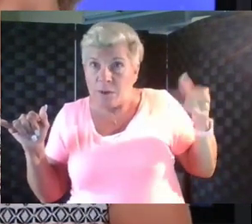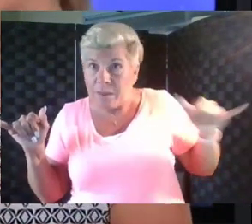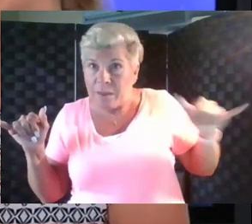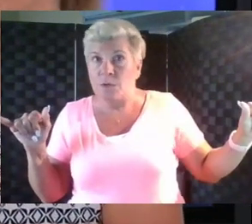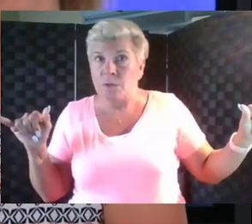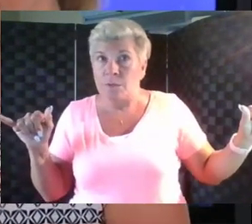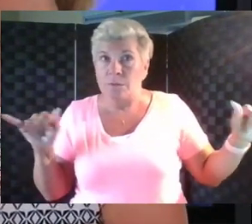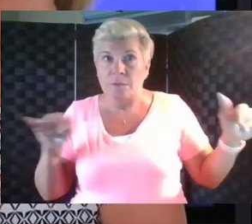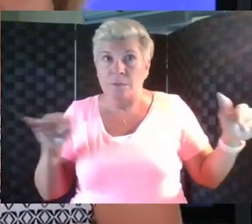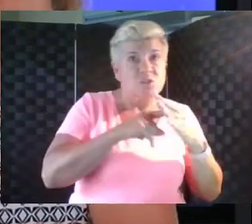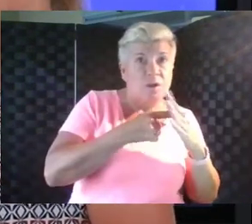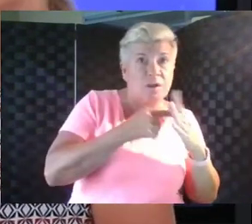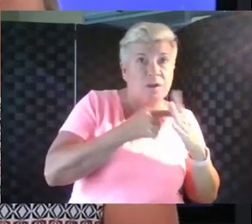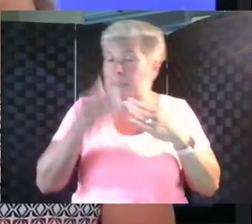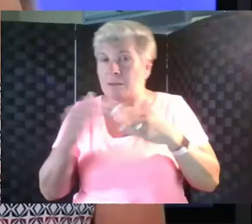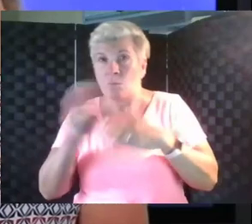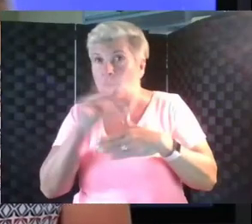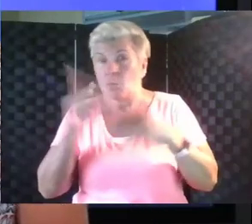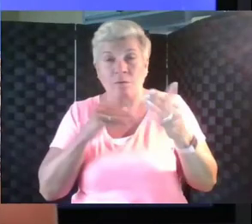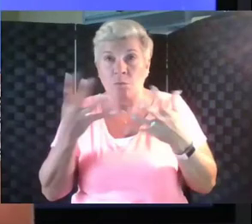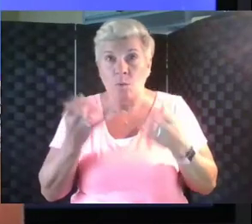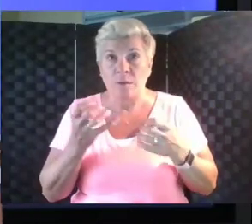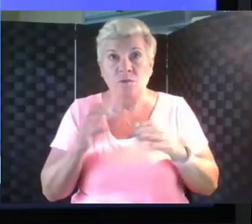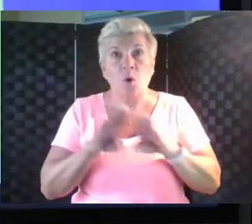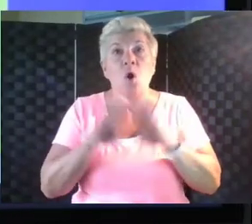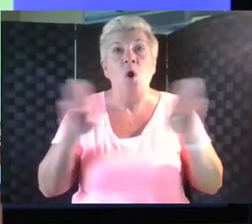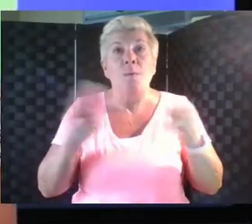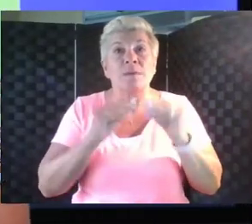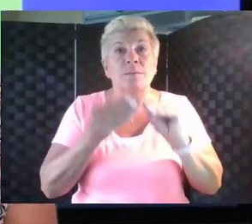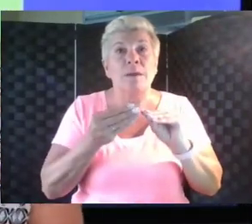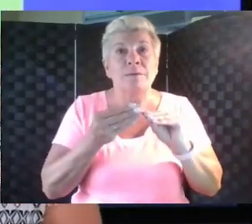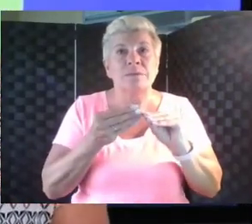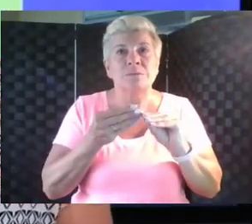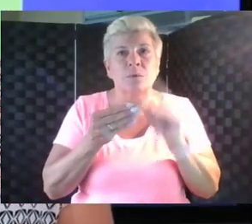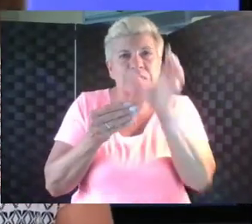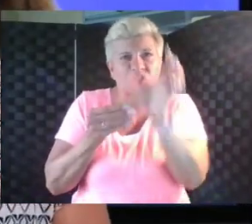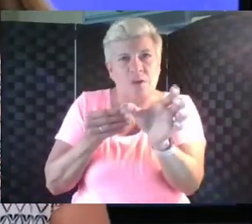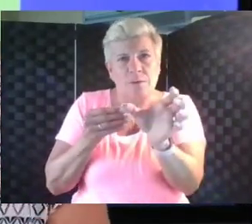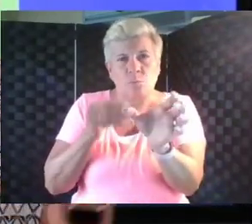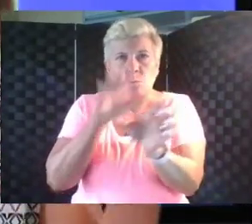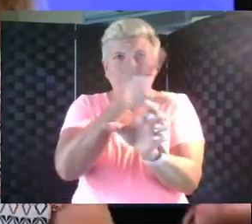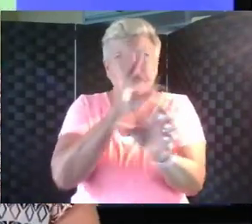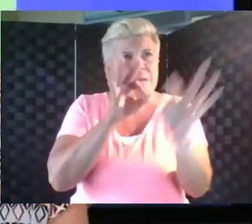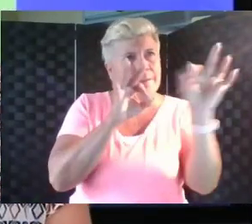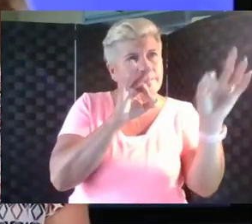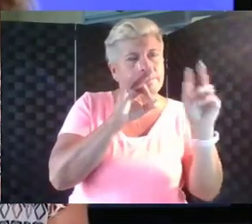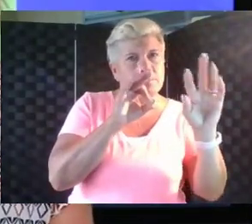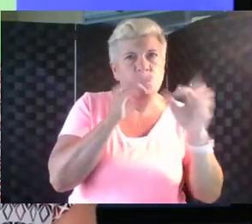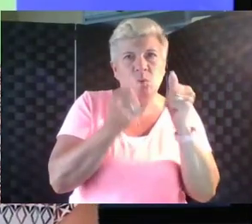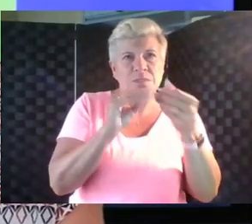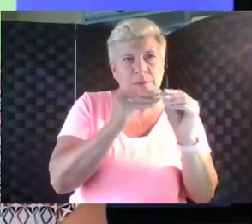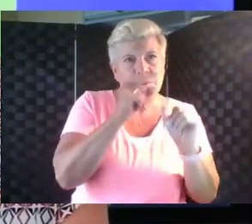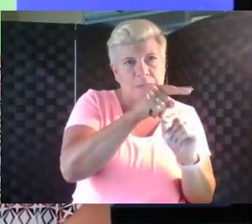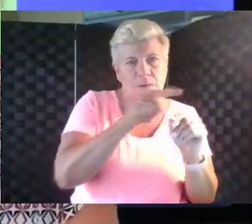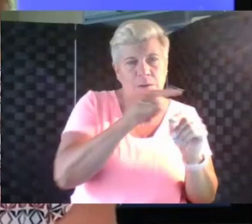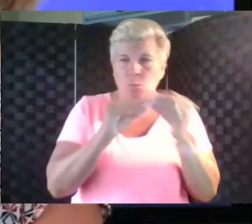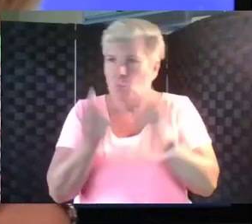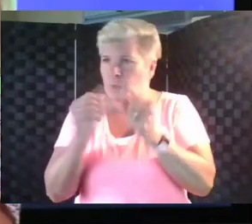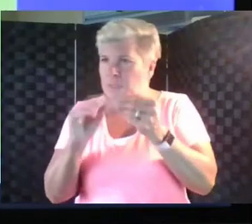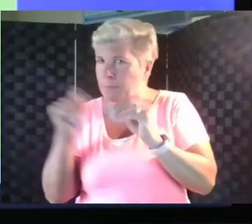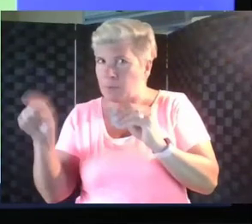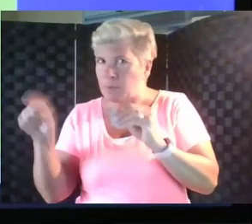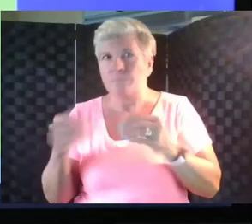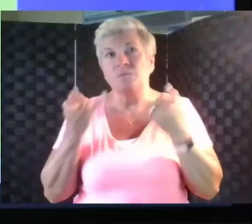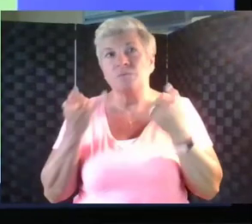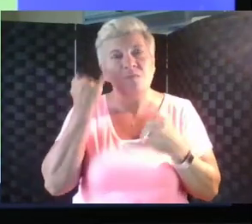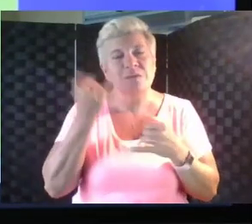and end anywhere we want them to. So an open number line is simply a number line where we choose the beginning and the end of the number line. So